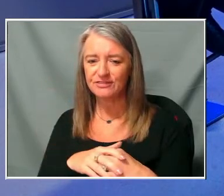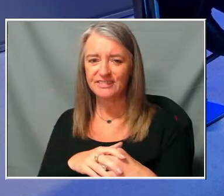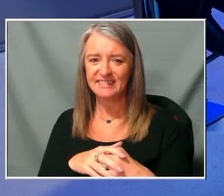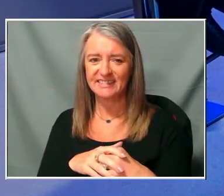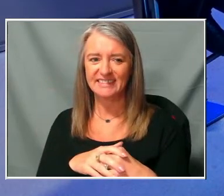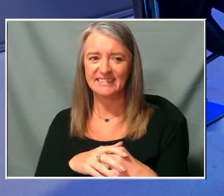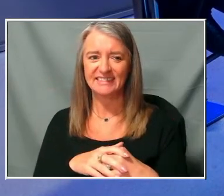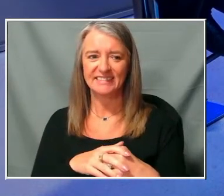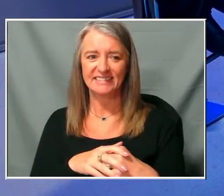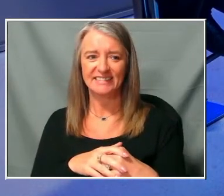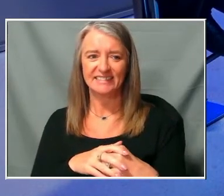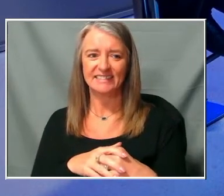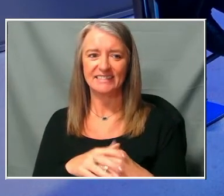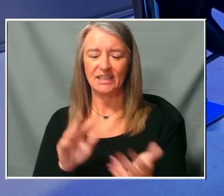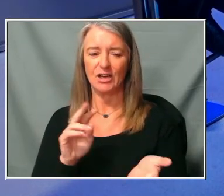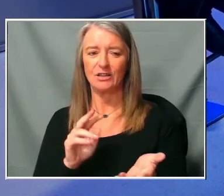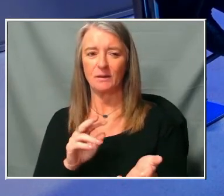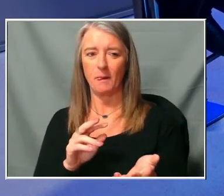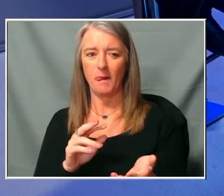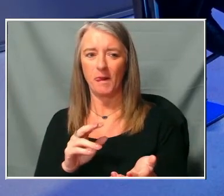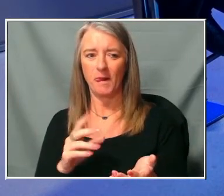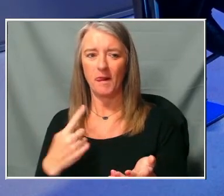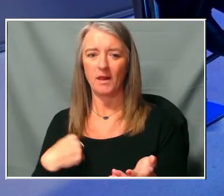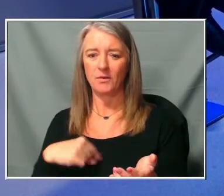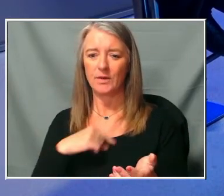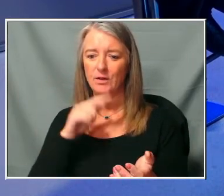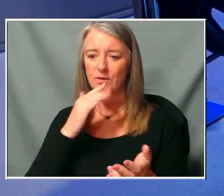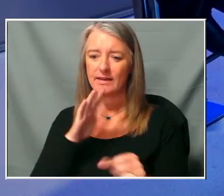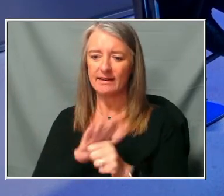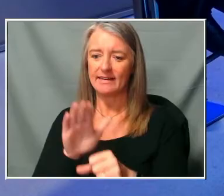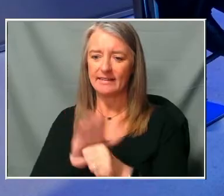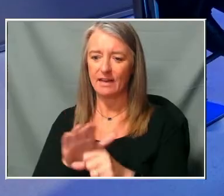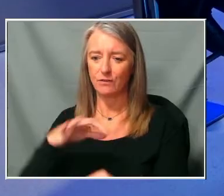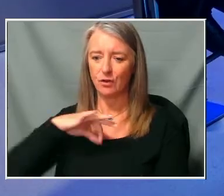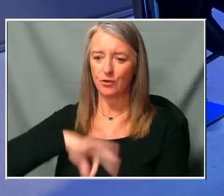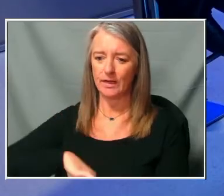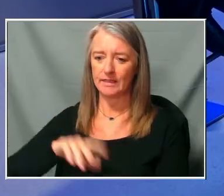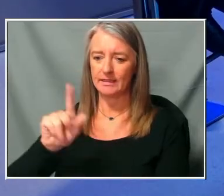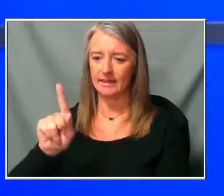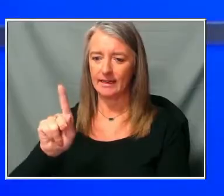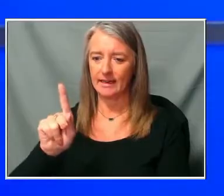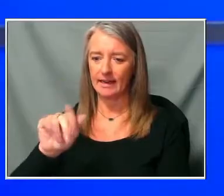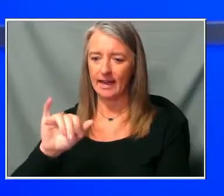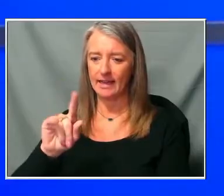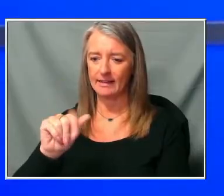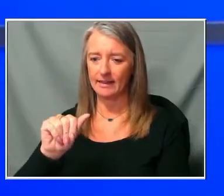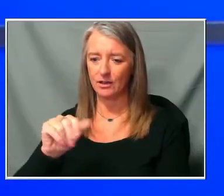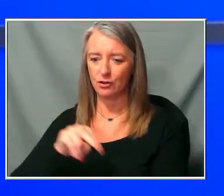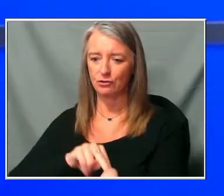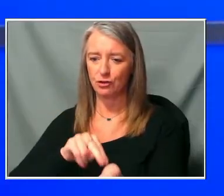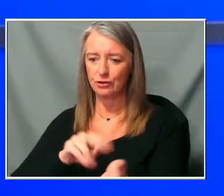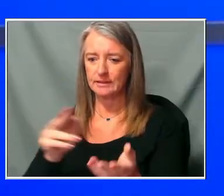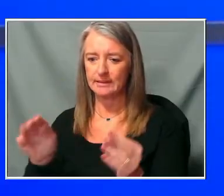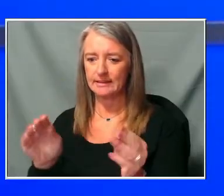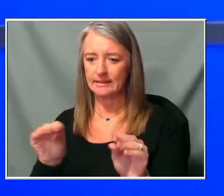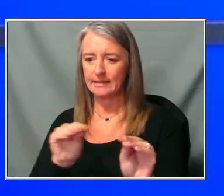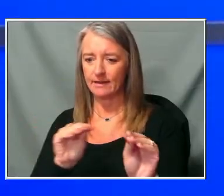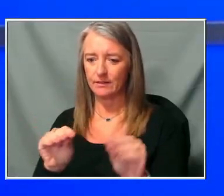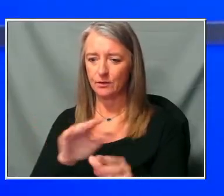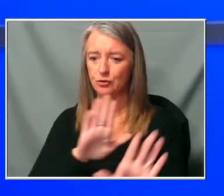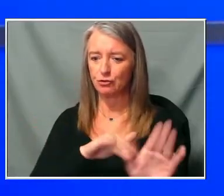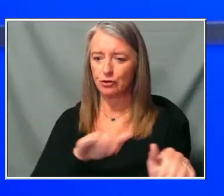That's what her nurse navigator, and we don't give enough credit to Kyla Alsman, her nurse navigator who works between Children's Mercy